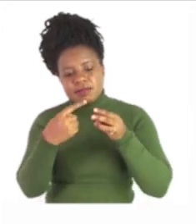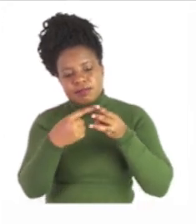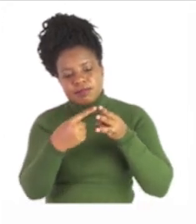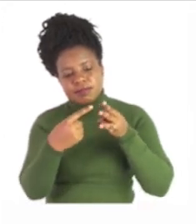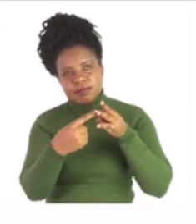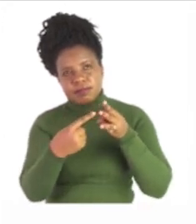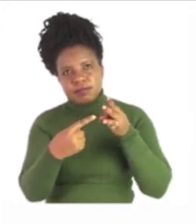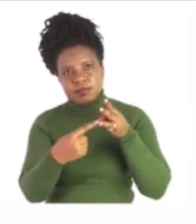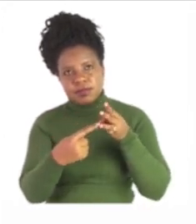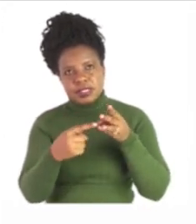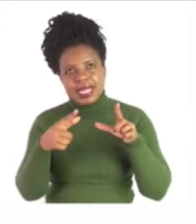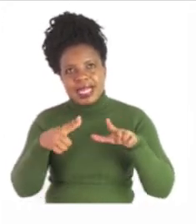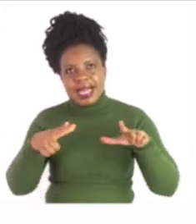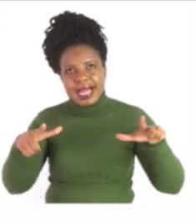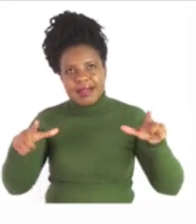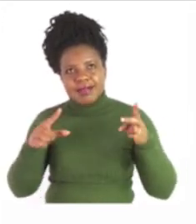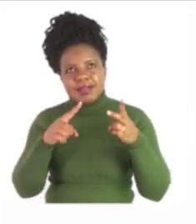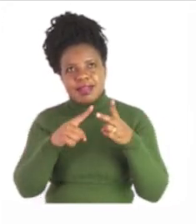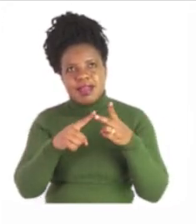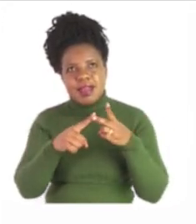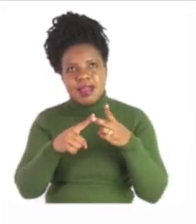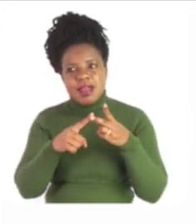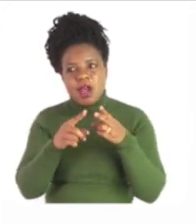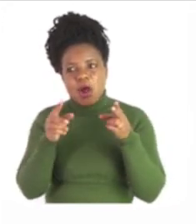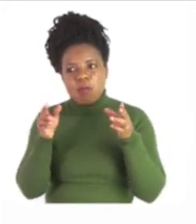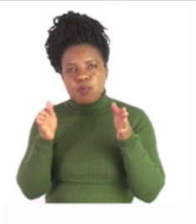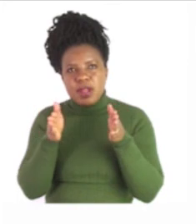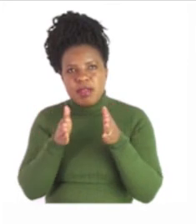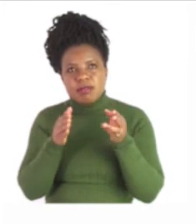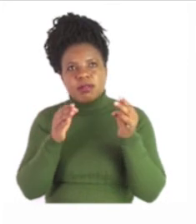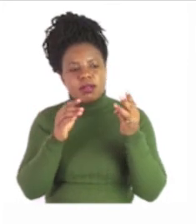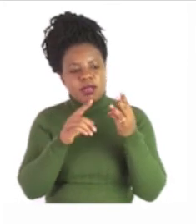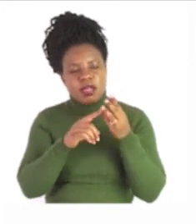namely the length, the breadth, which is the width, and the height.